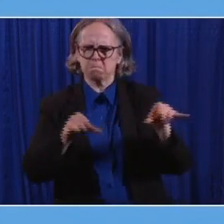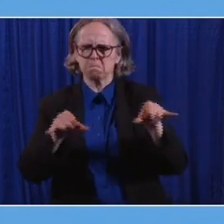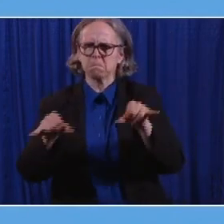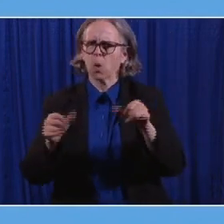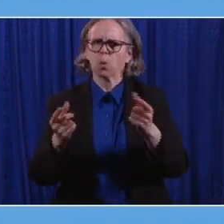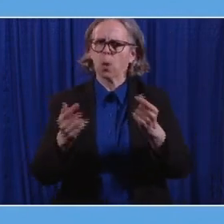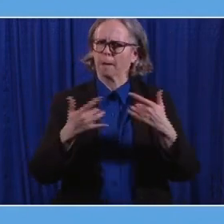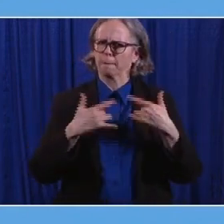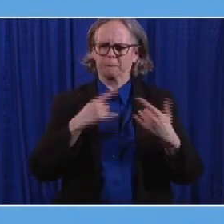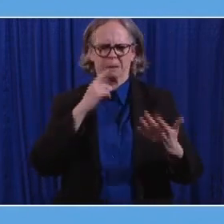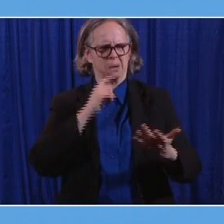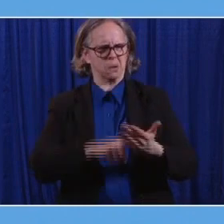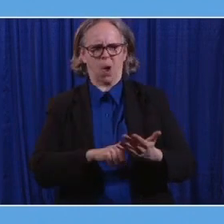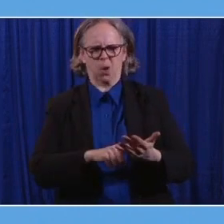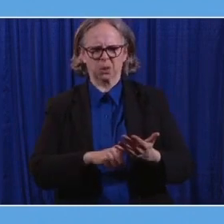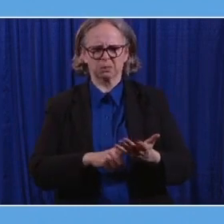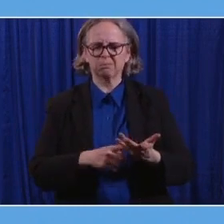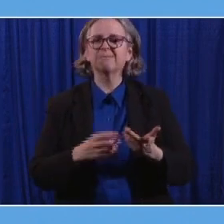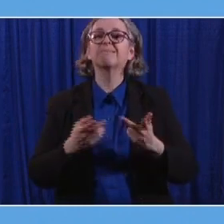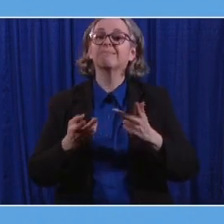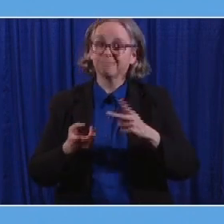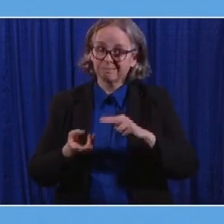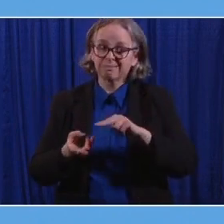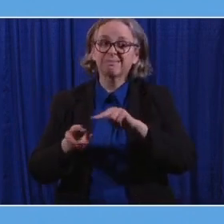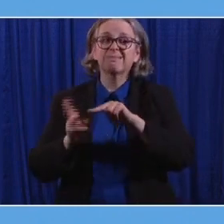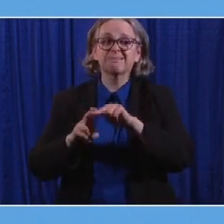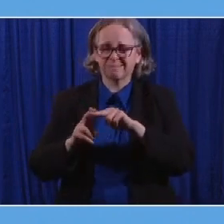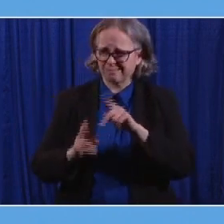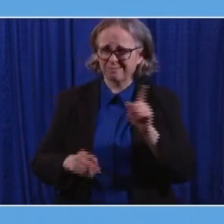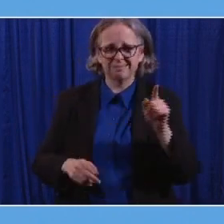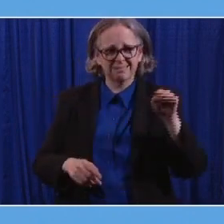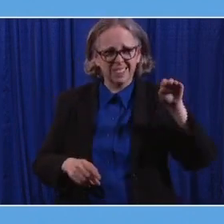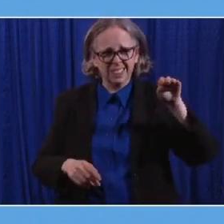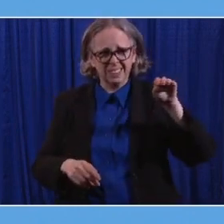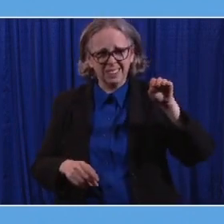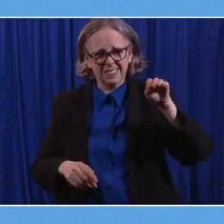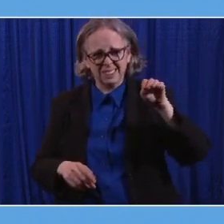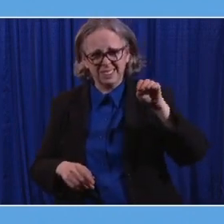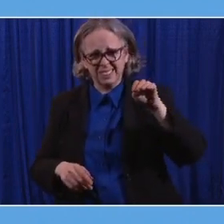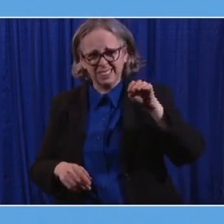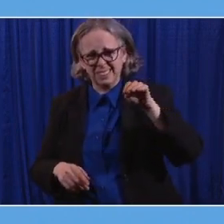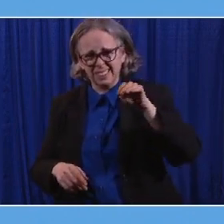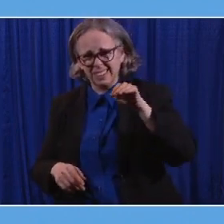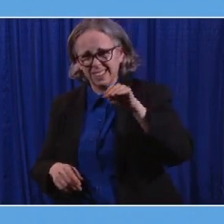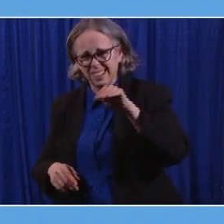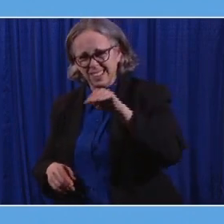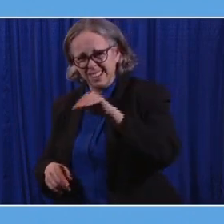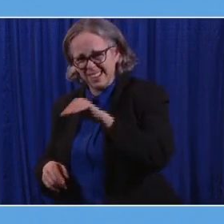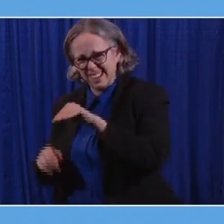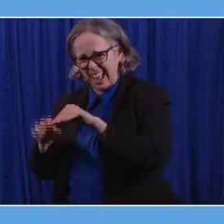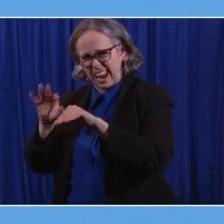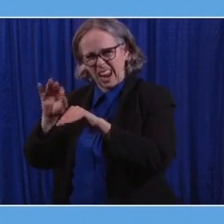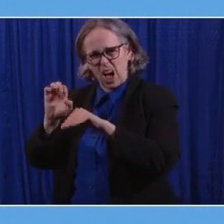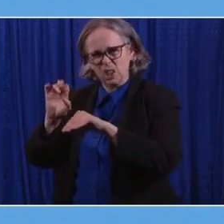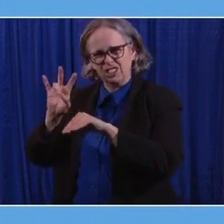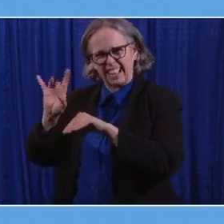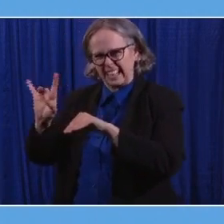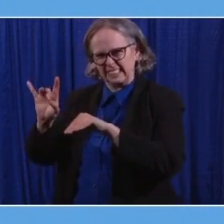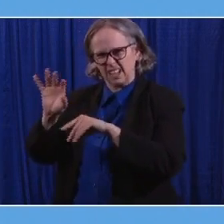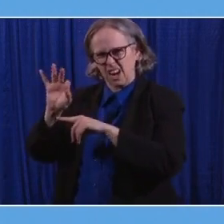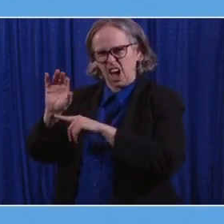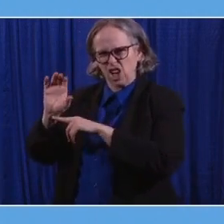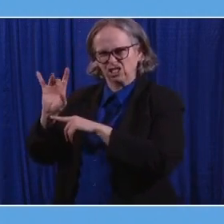it did jump here quite a bit, but we're down to 908. So the trend line, the overall trend line, is